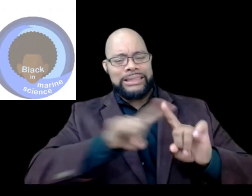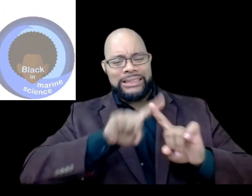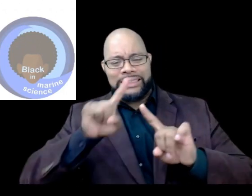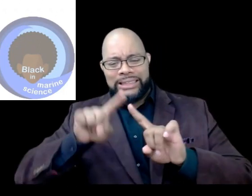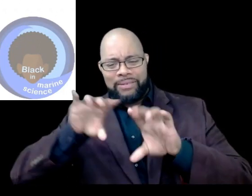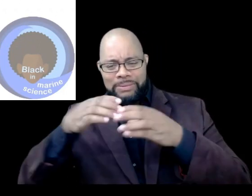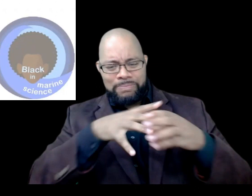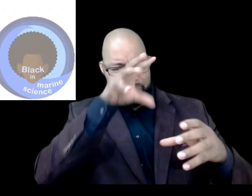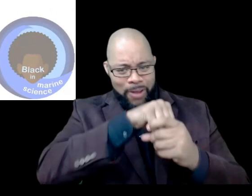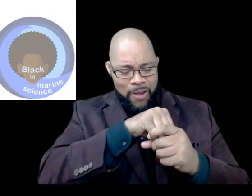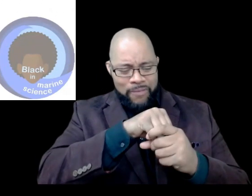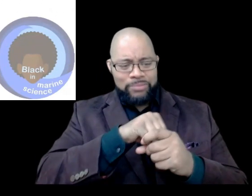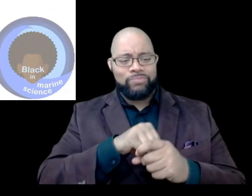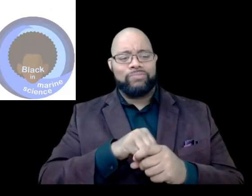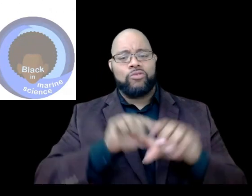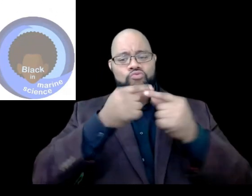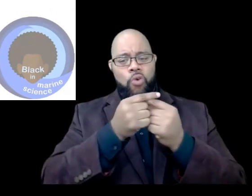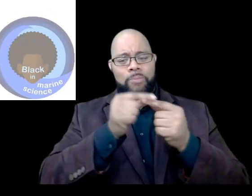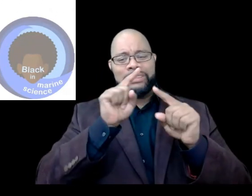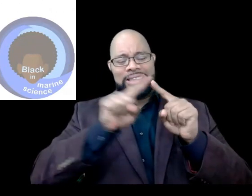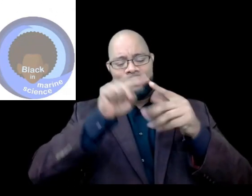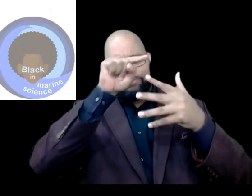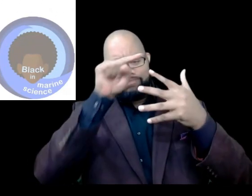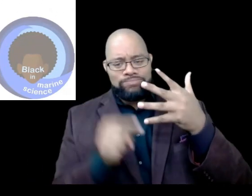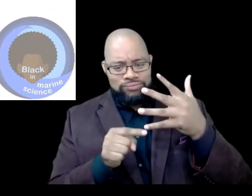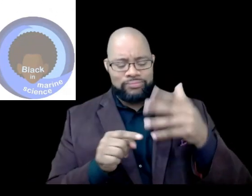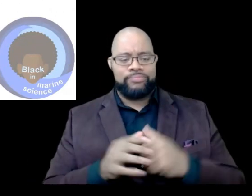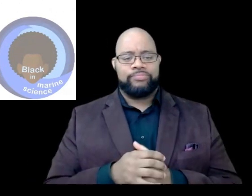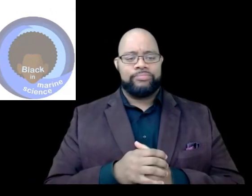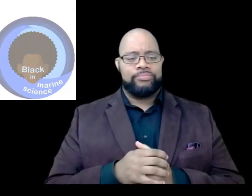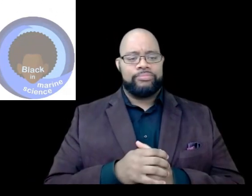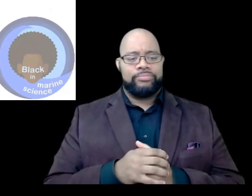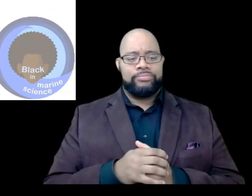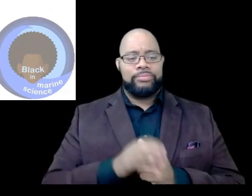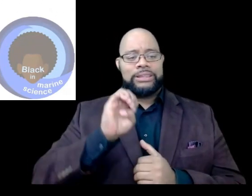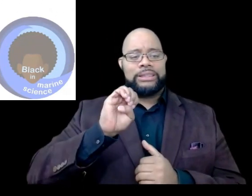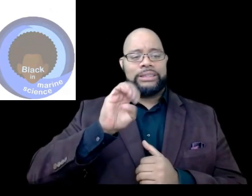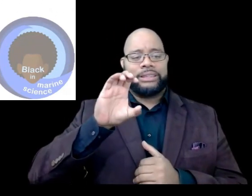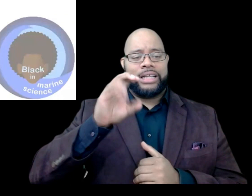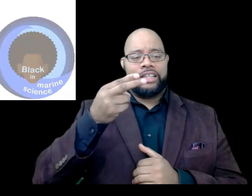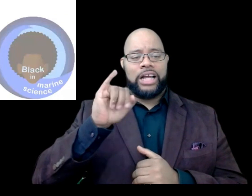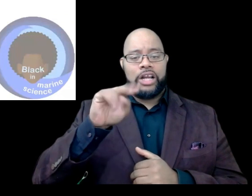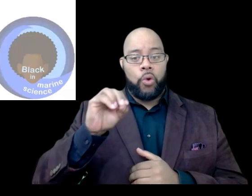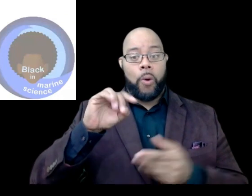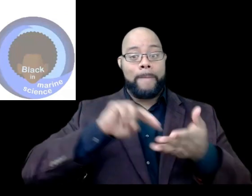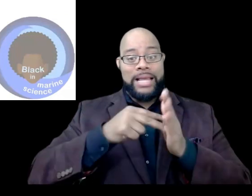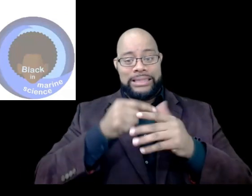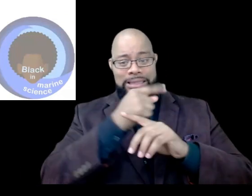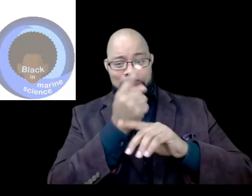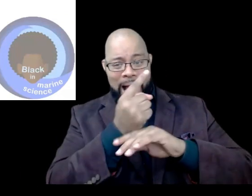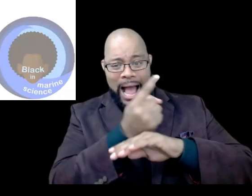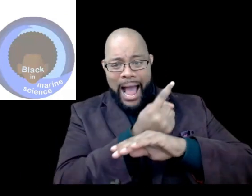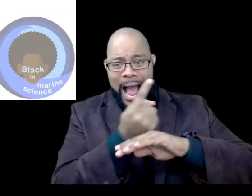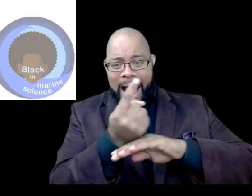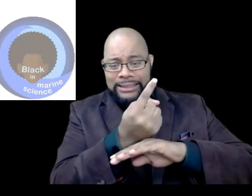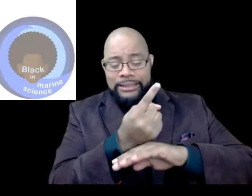about 7,000 species grouped into these taxonomic classes. Echino